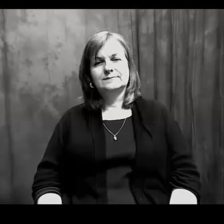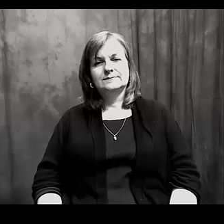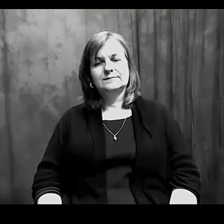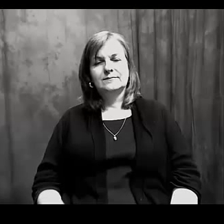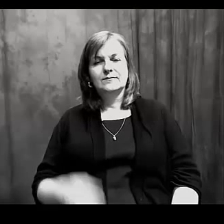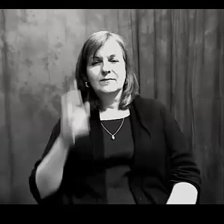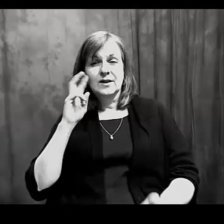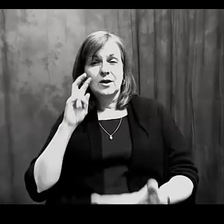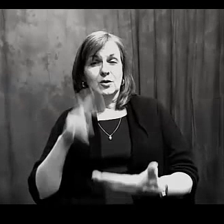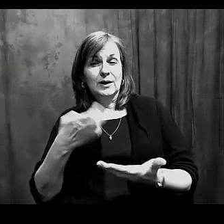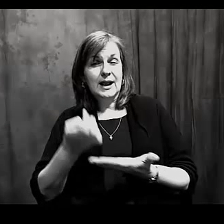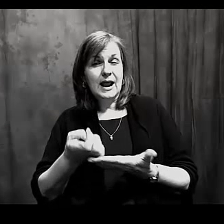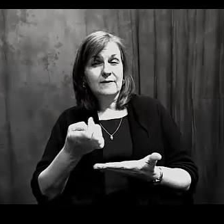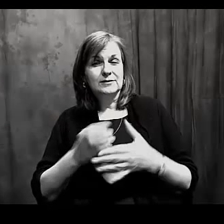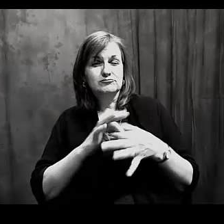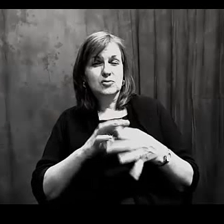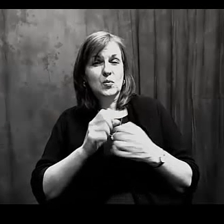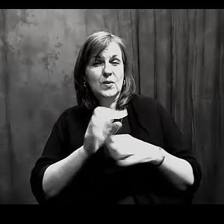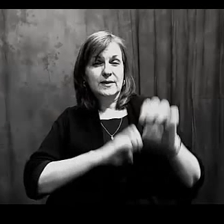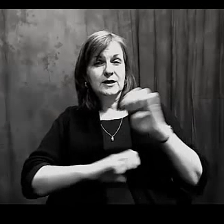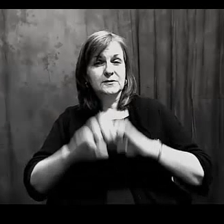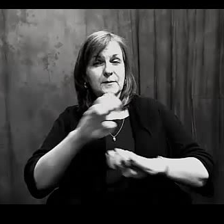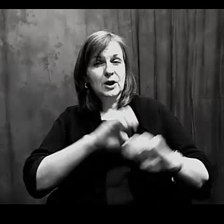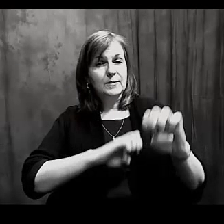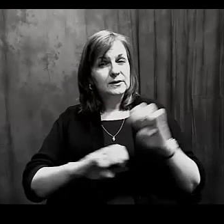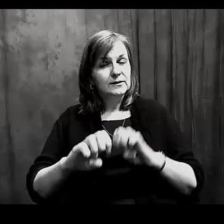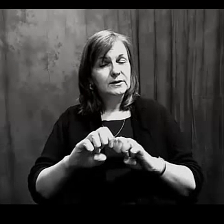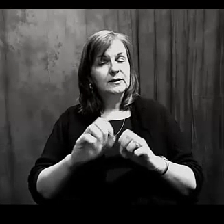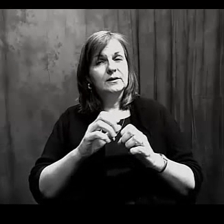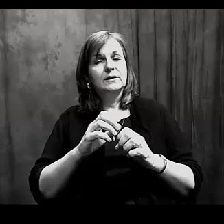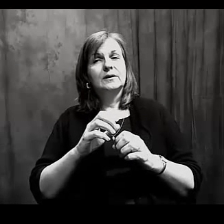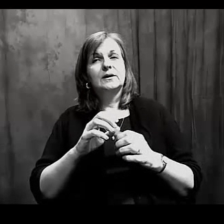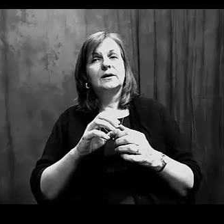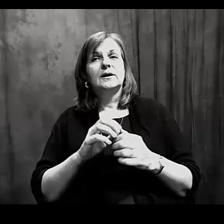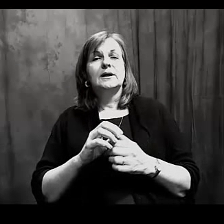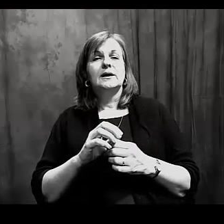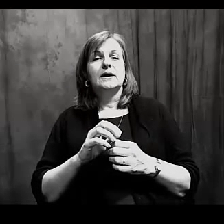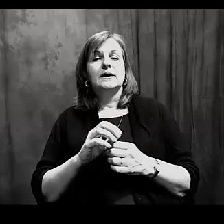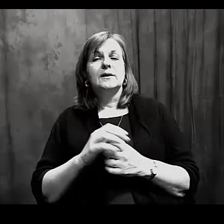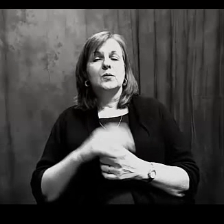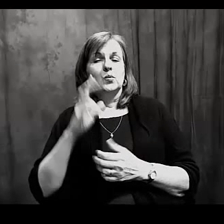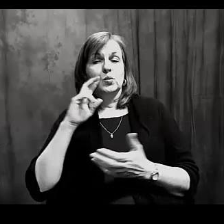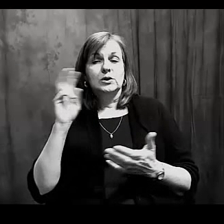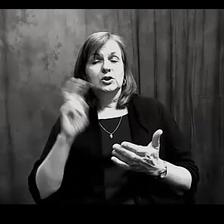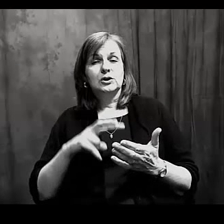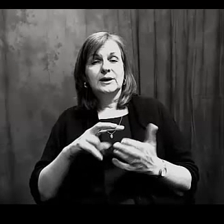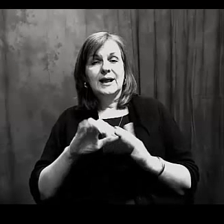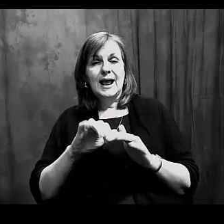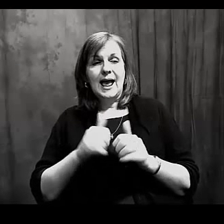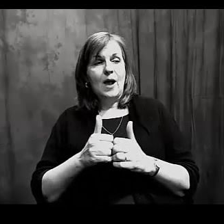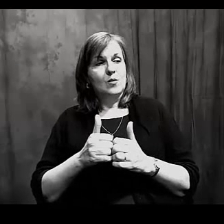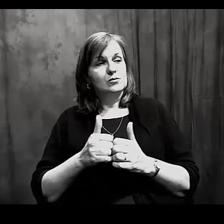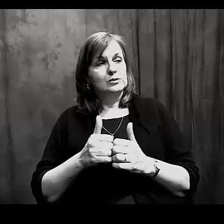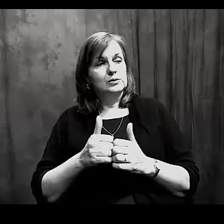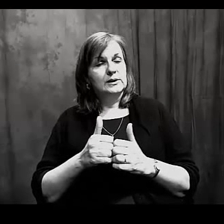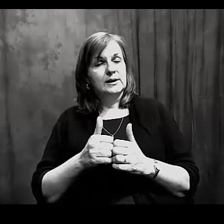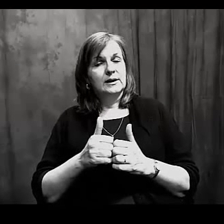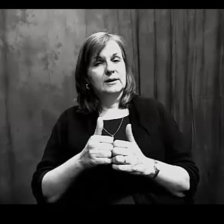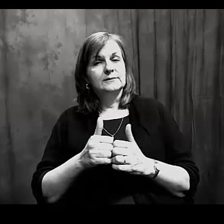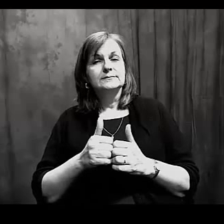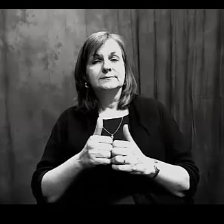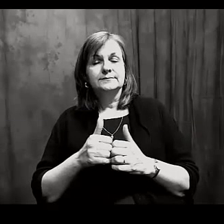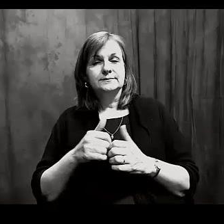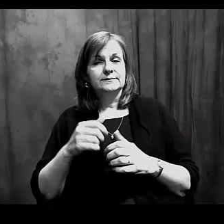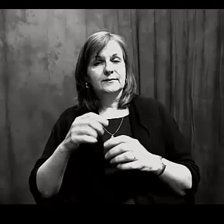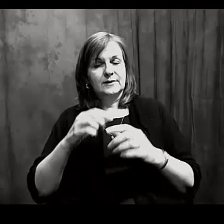We'll also look at experimental evidence associated with evolution. So we'll look at this idea that an increasing number